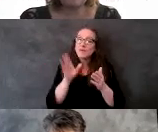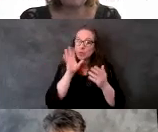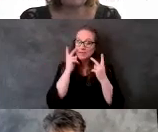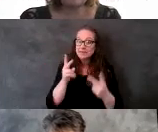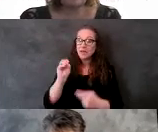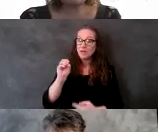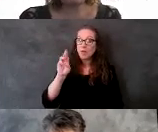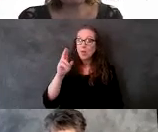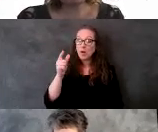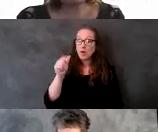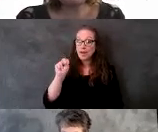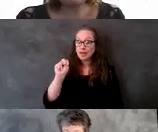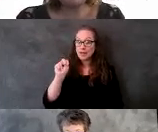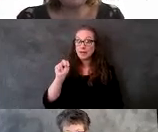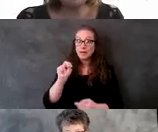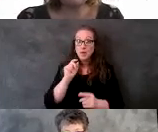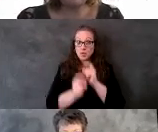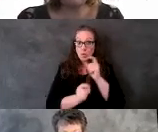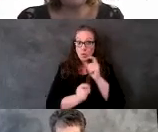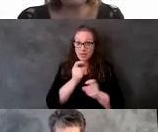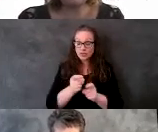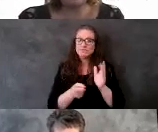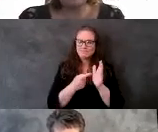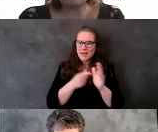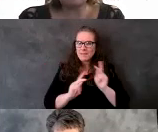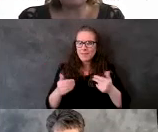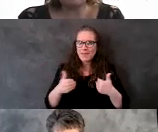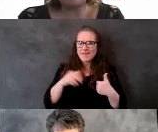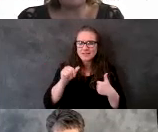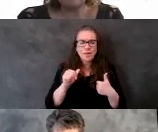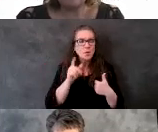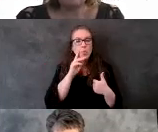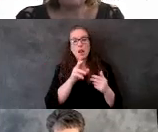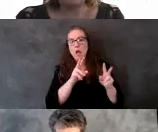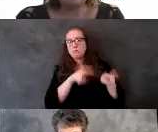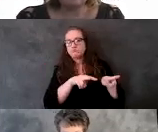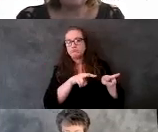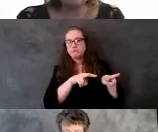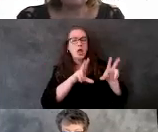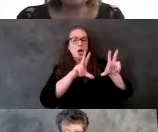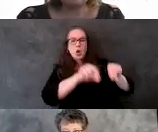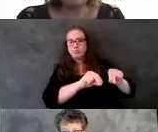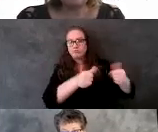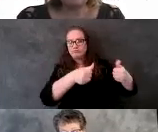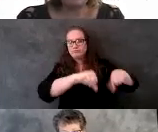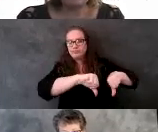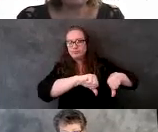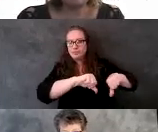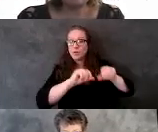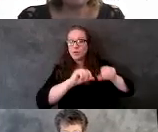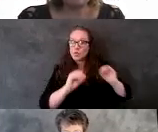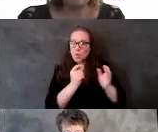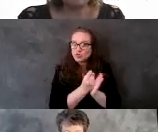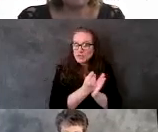is sometimes people with certain disabilities are refused examination or treatment. So a friend of mine is a